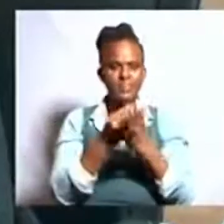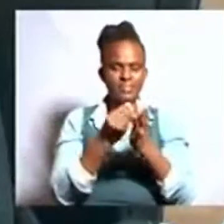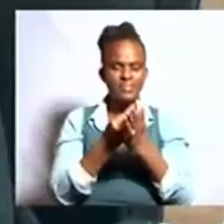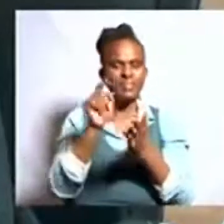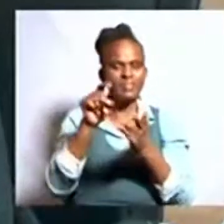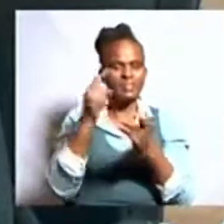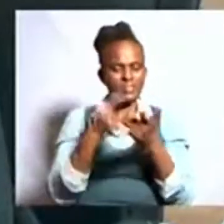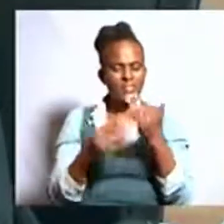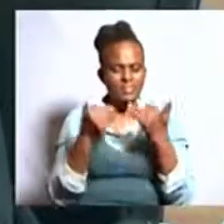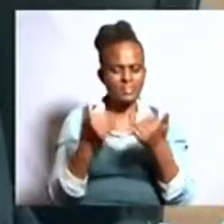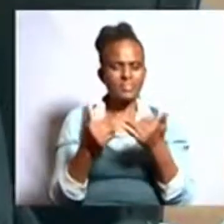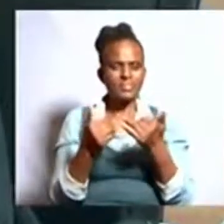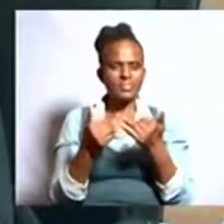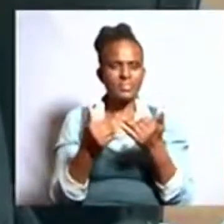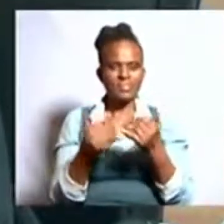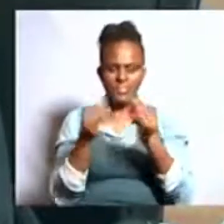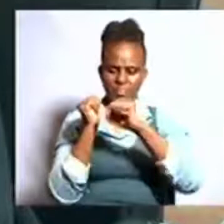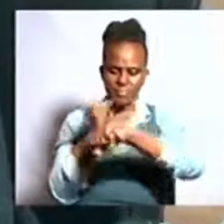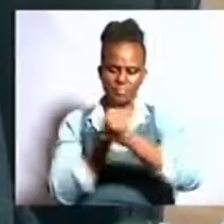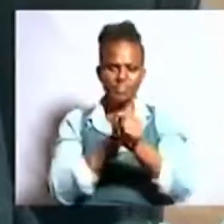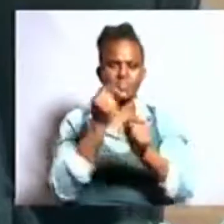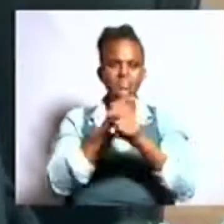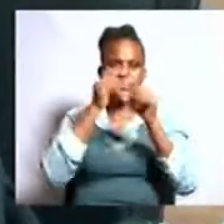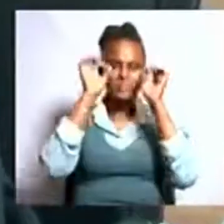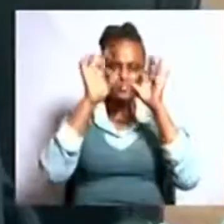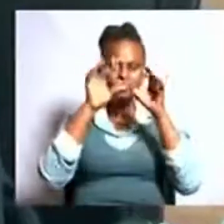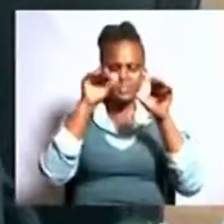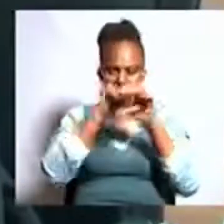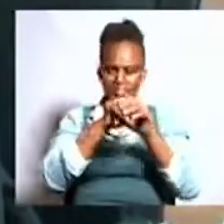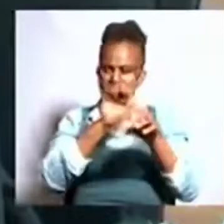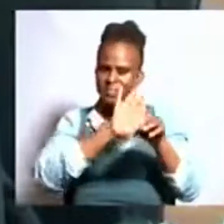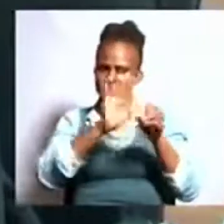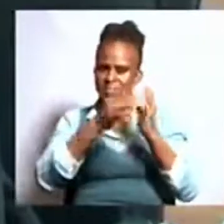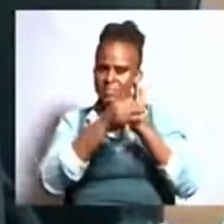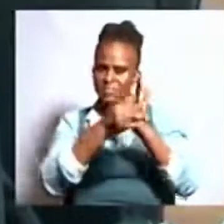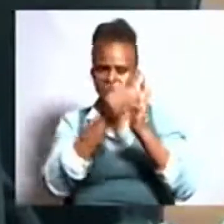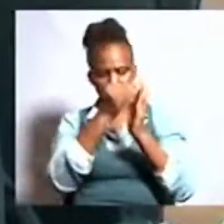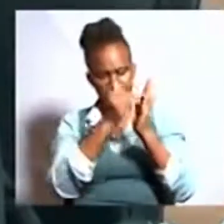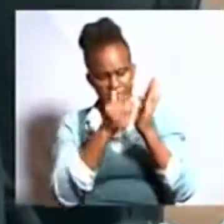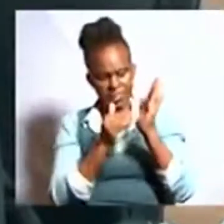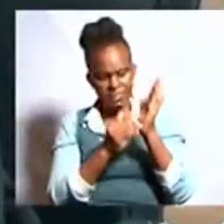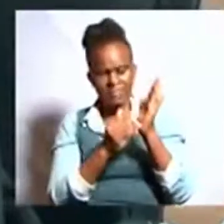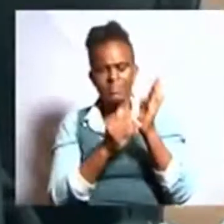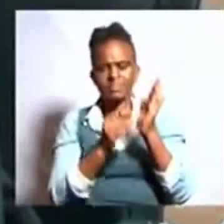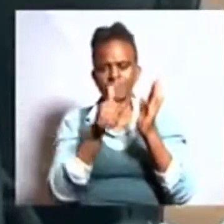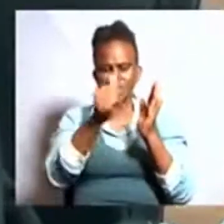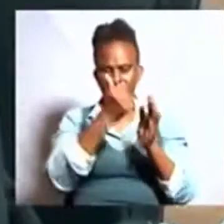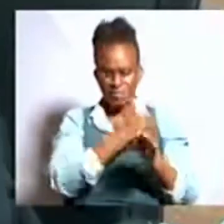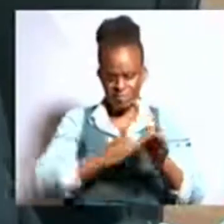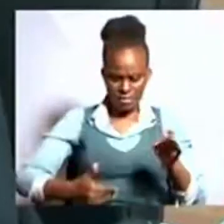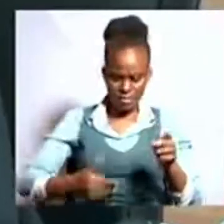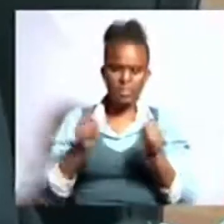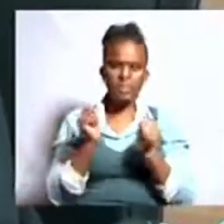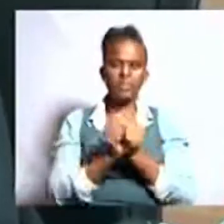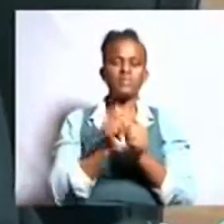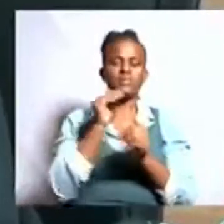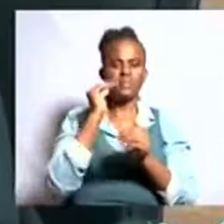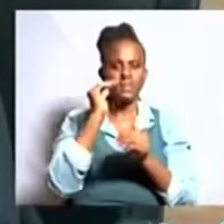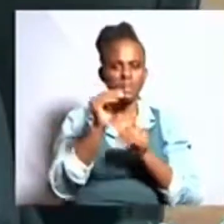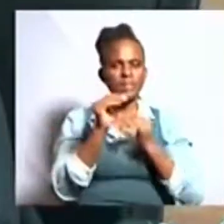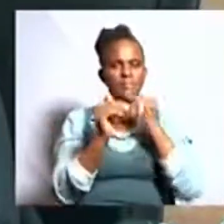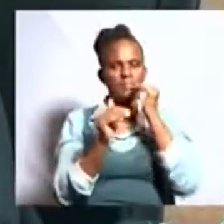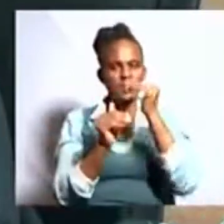to be protected from risk because it's part of the guidelines. So can you be serious with the steps you're